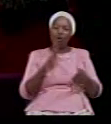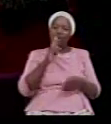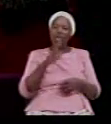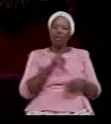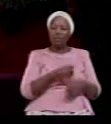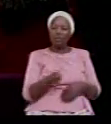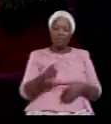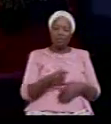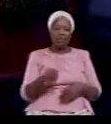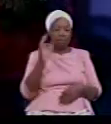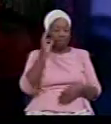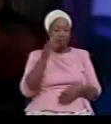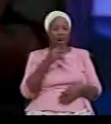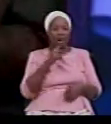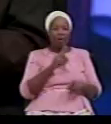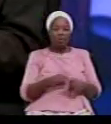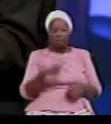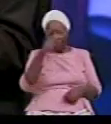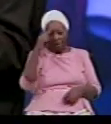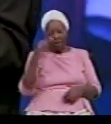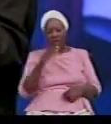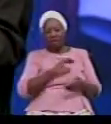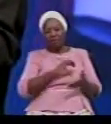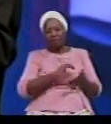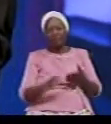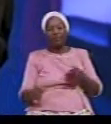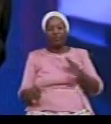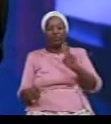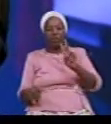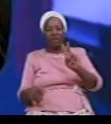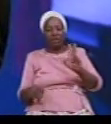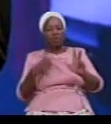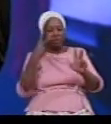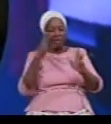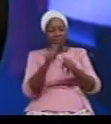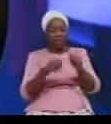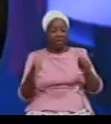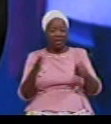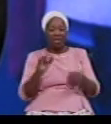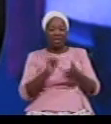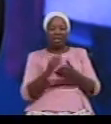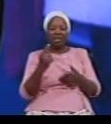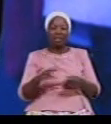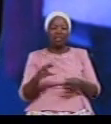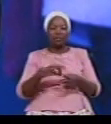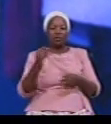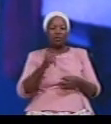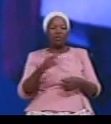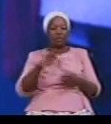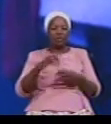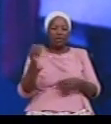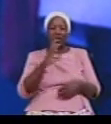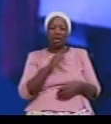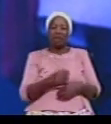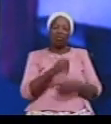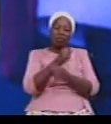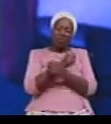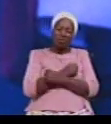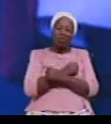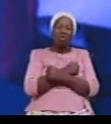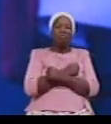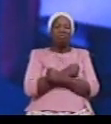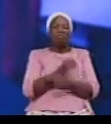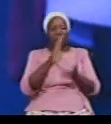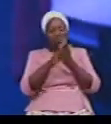Spirit is love, joy, peace, long-suffering, gentleness, goodness, faith. Verse